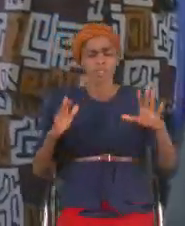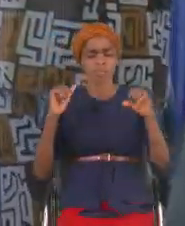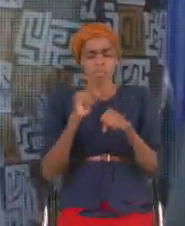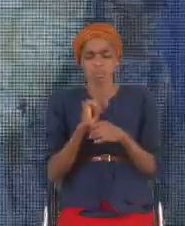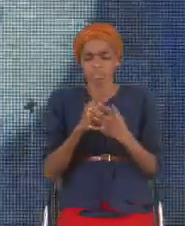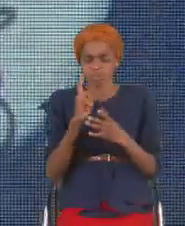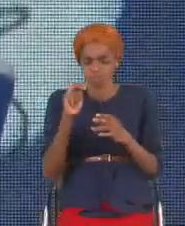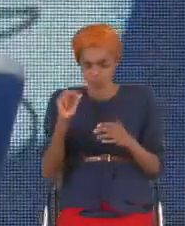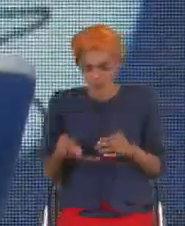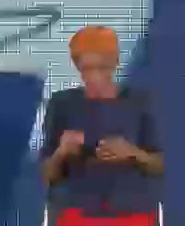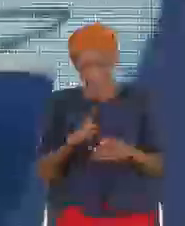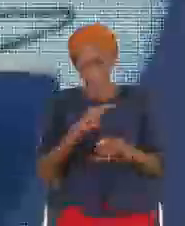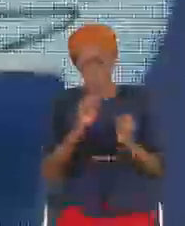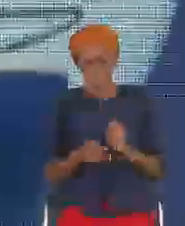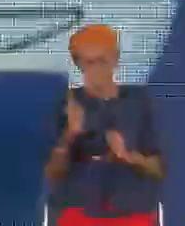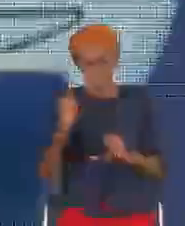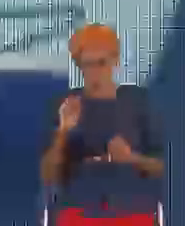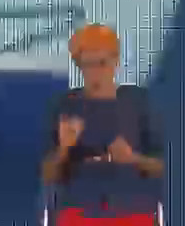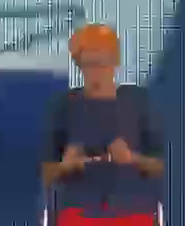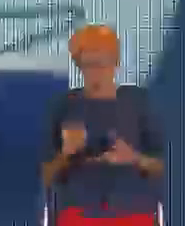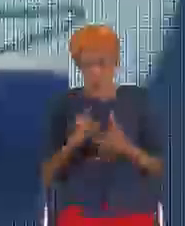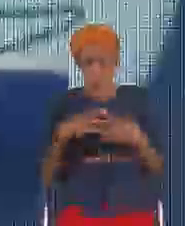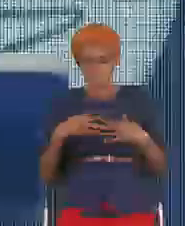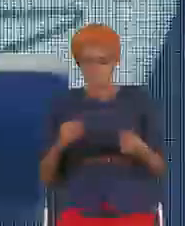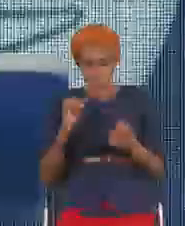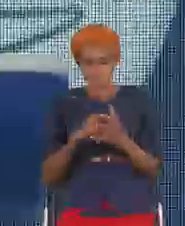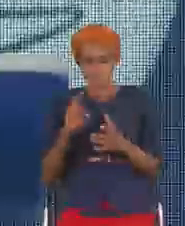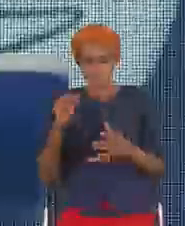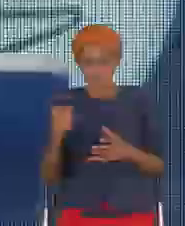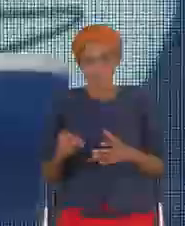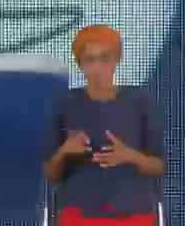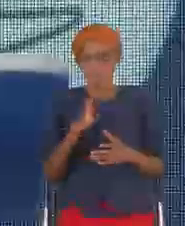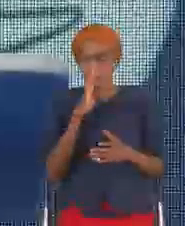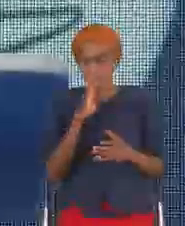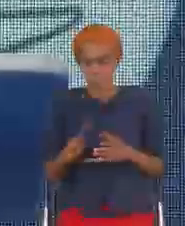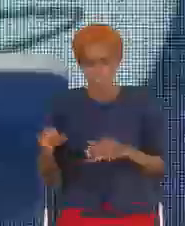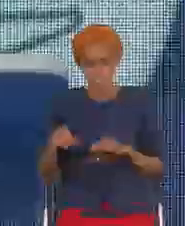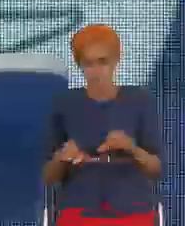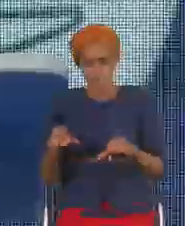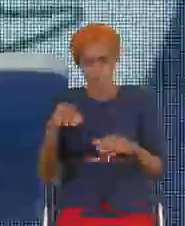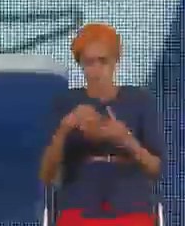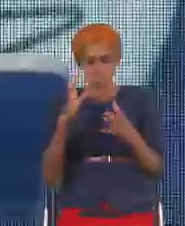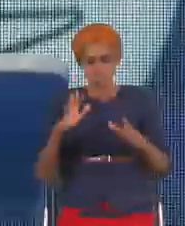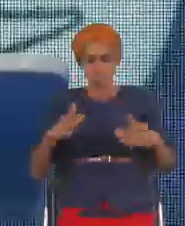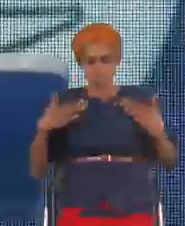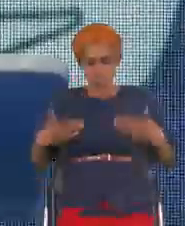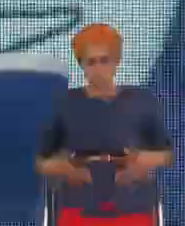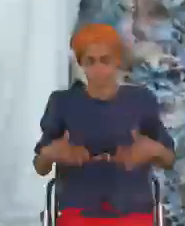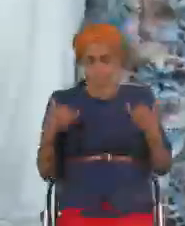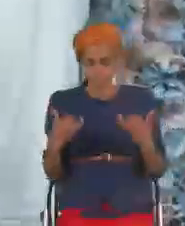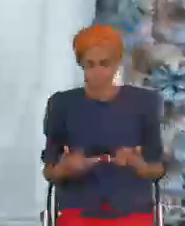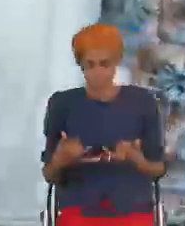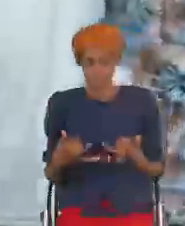need, the transformation you need, the healing you need, be performed in your body right